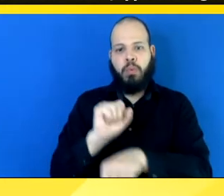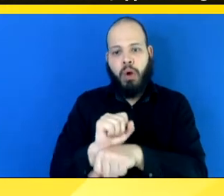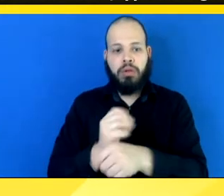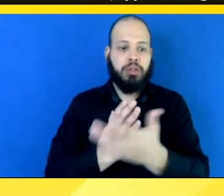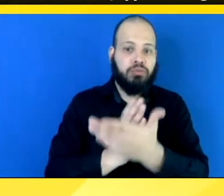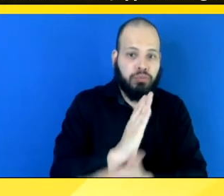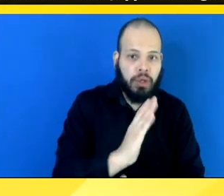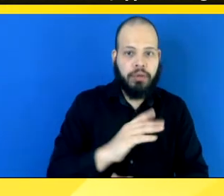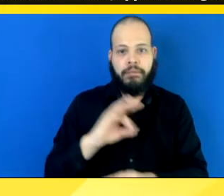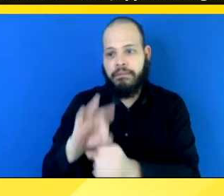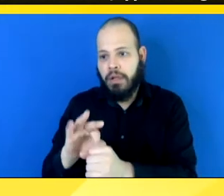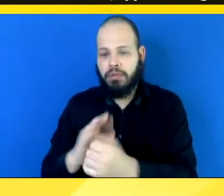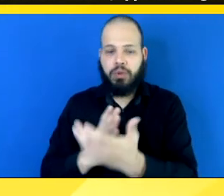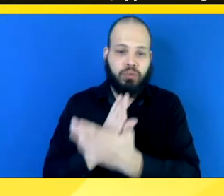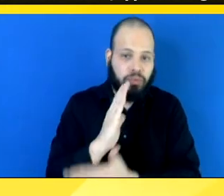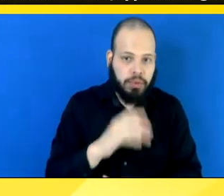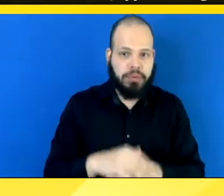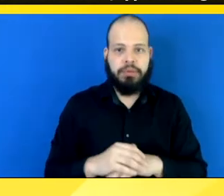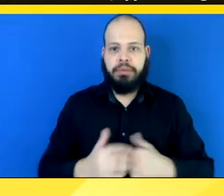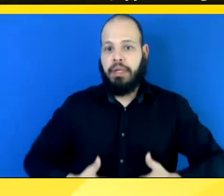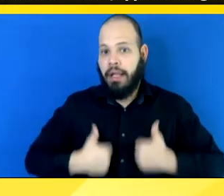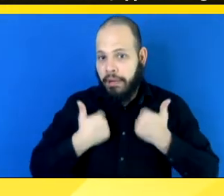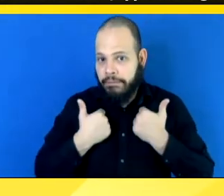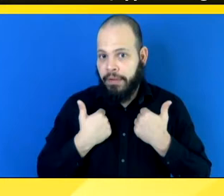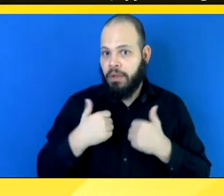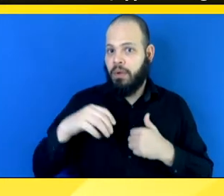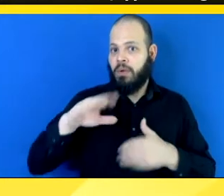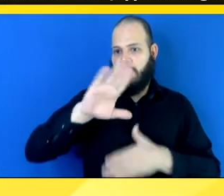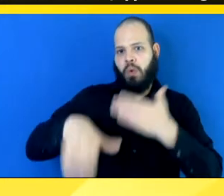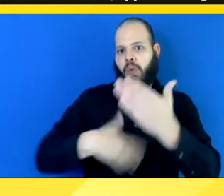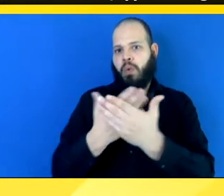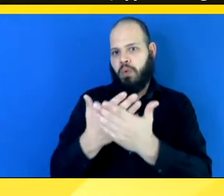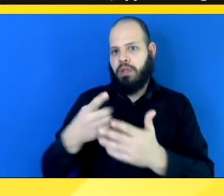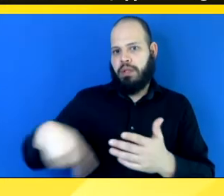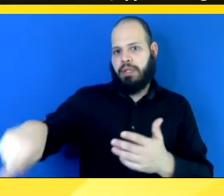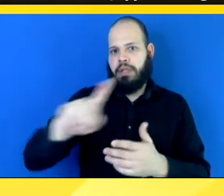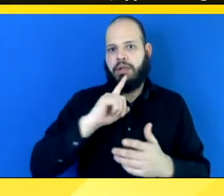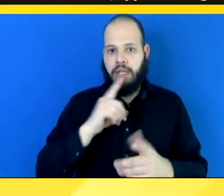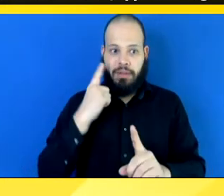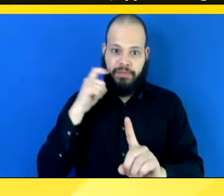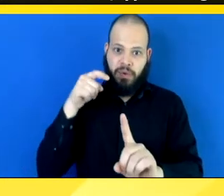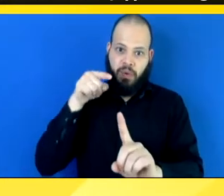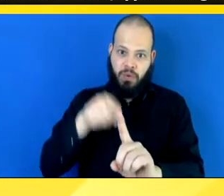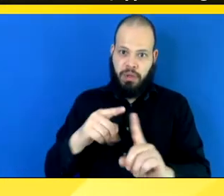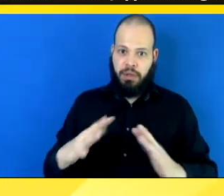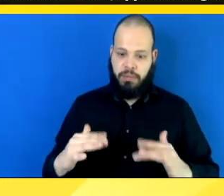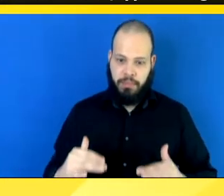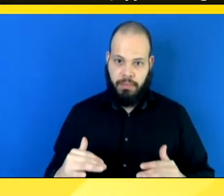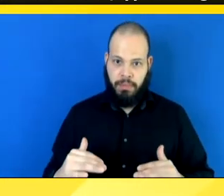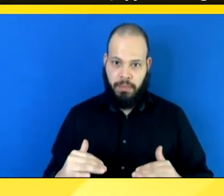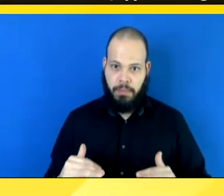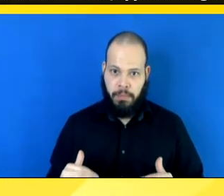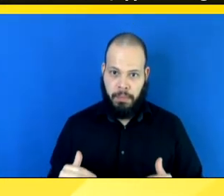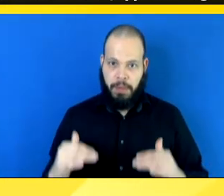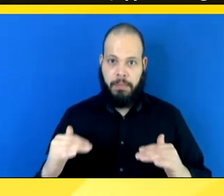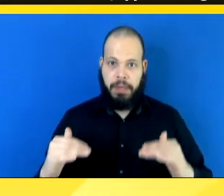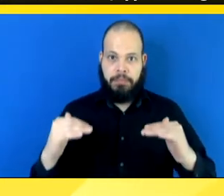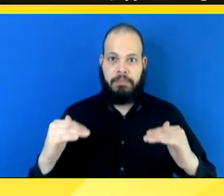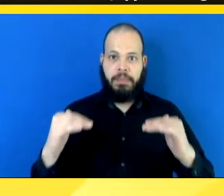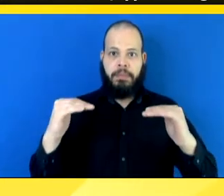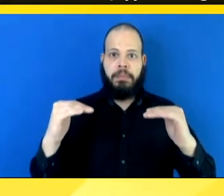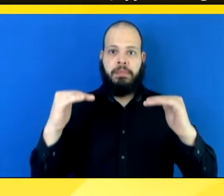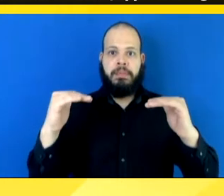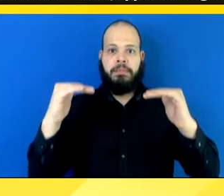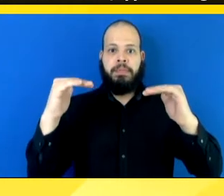that we need to be able to lift from the bottom so everyone can rise. I next want to introduce Cleola Brown. She's the Civil